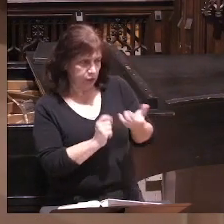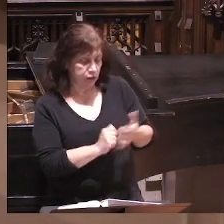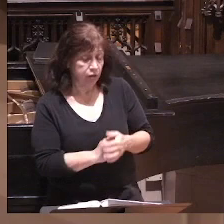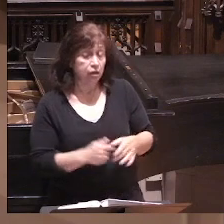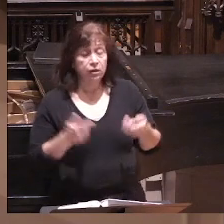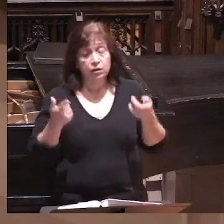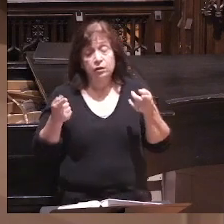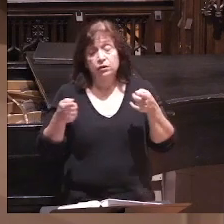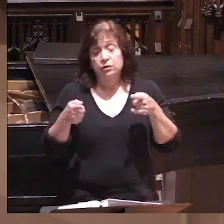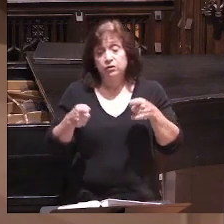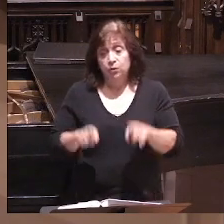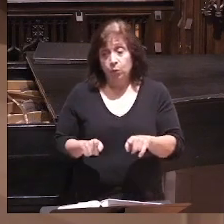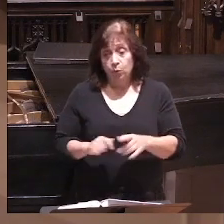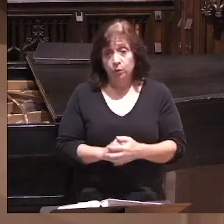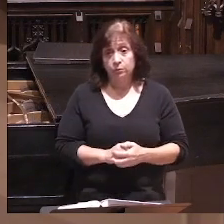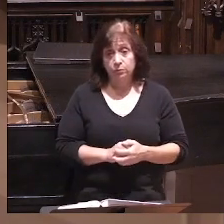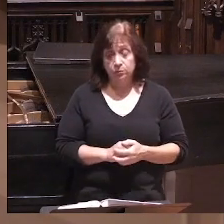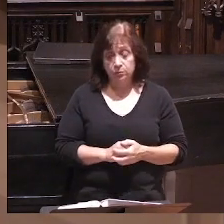So